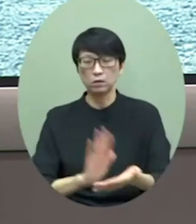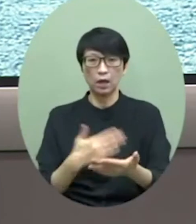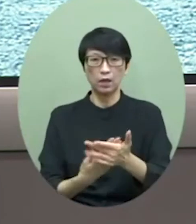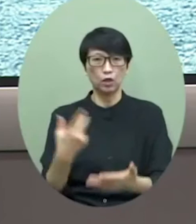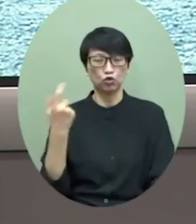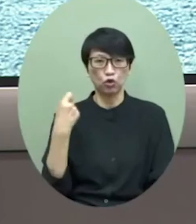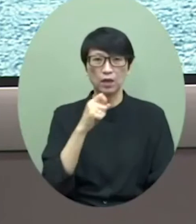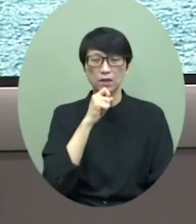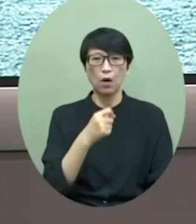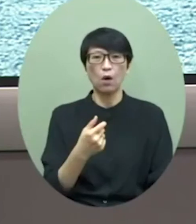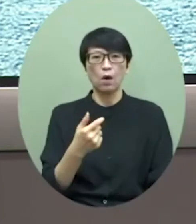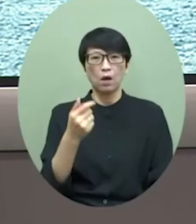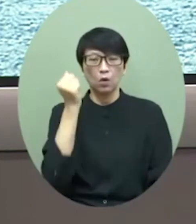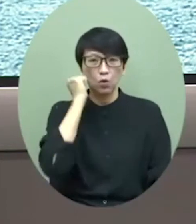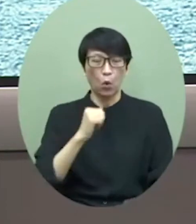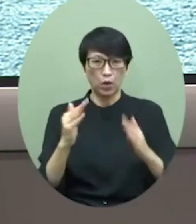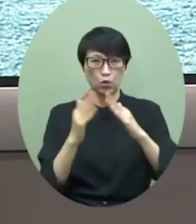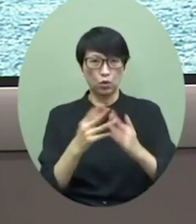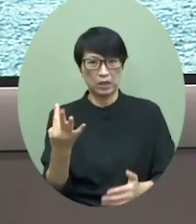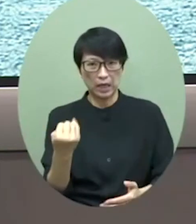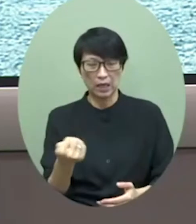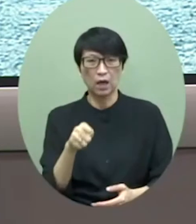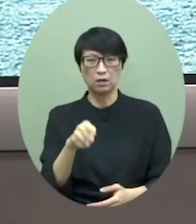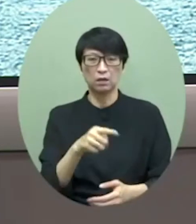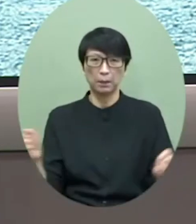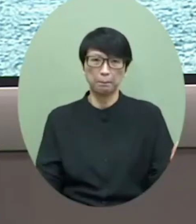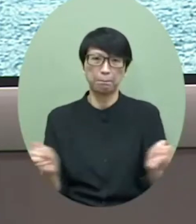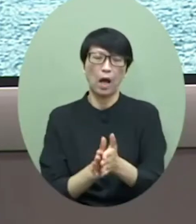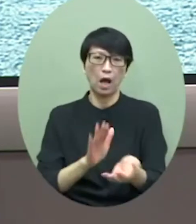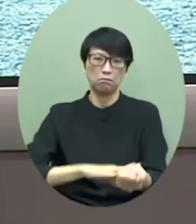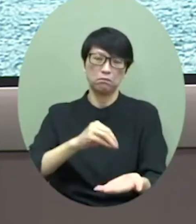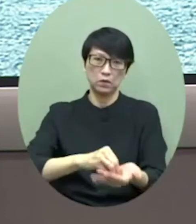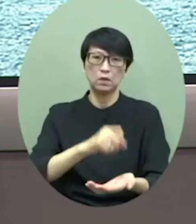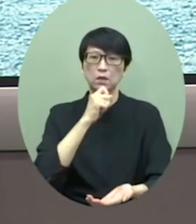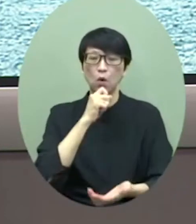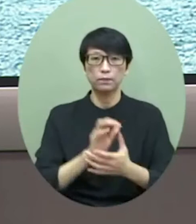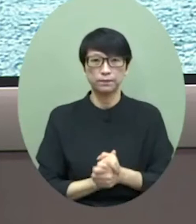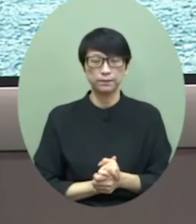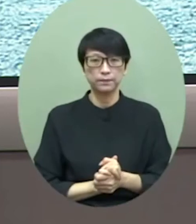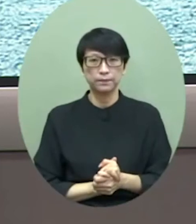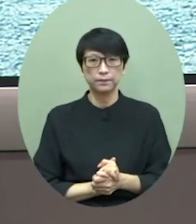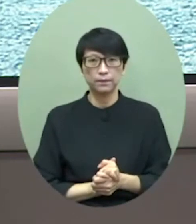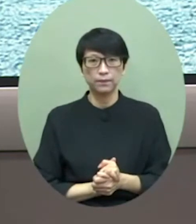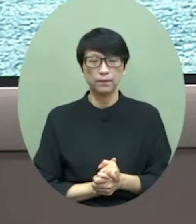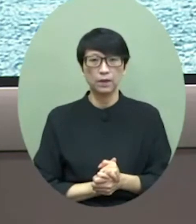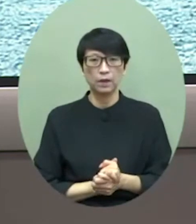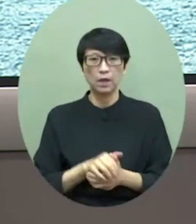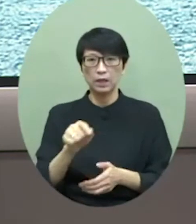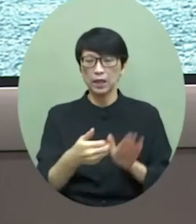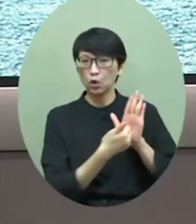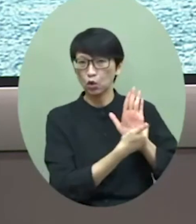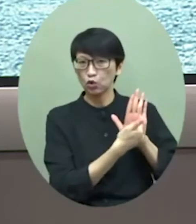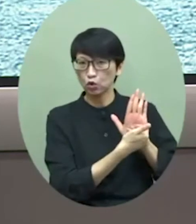elderly and so on. And before that, we were already expressing concern about possible infections at residential care